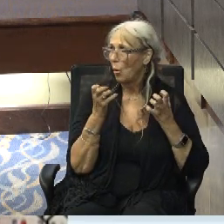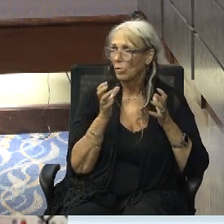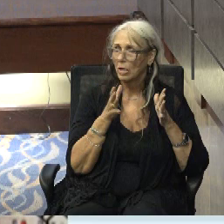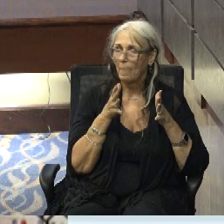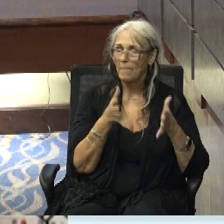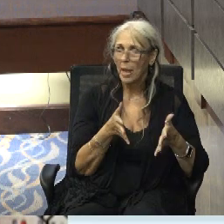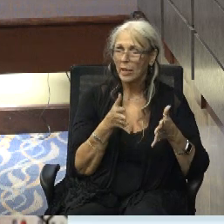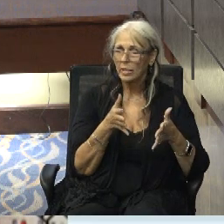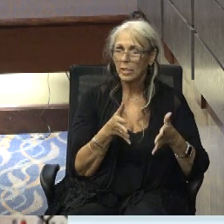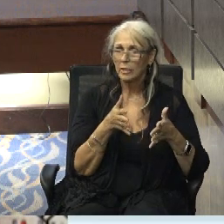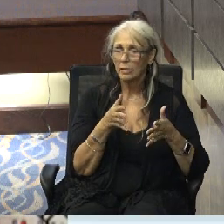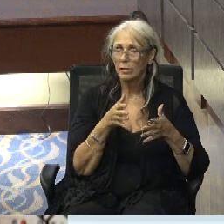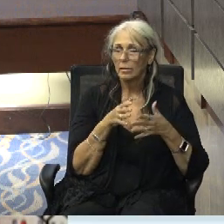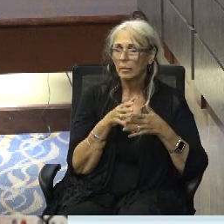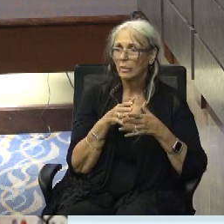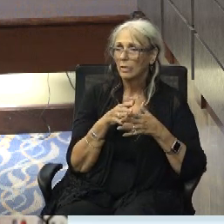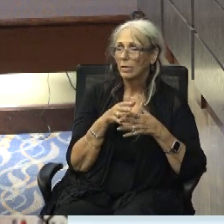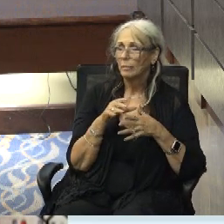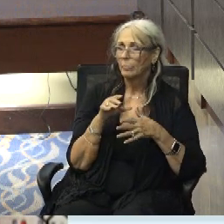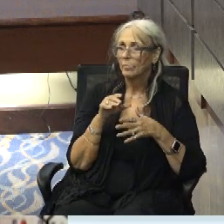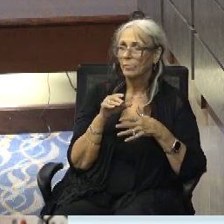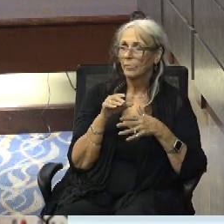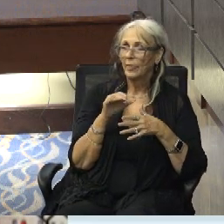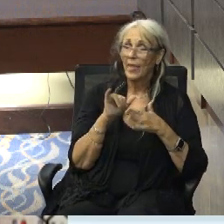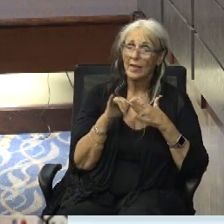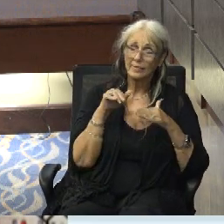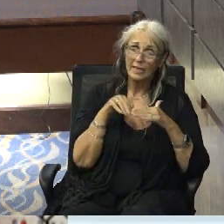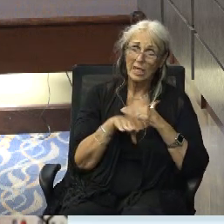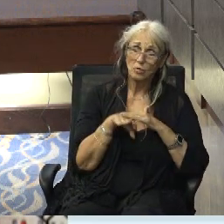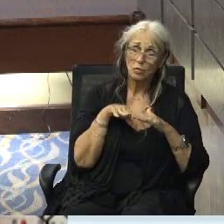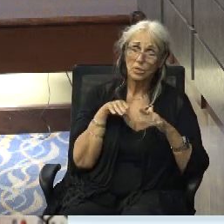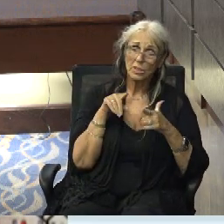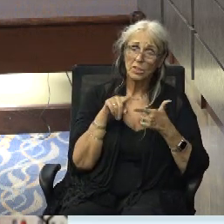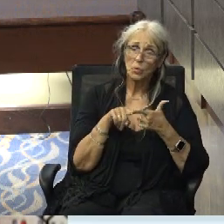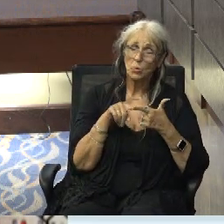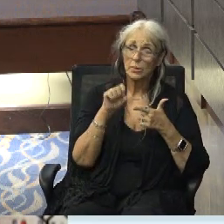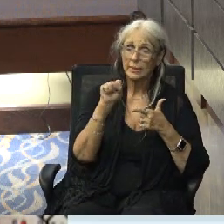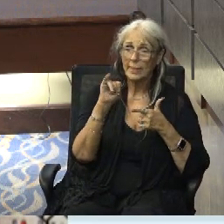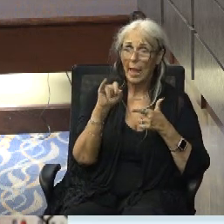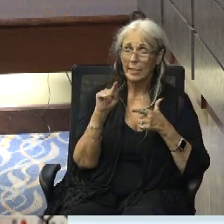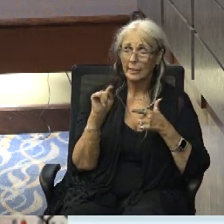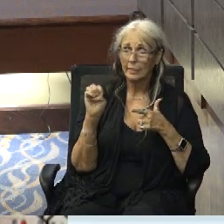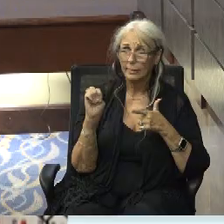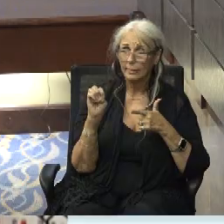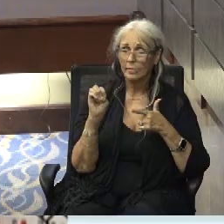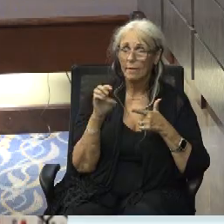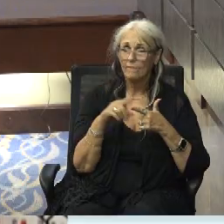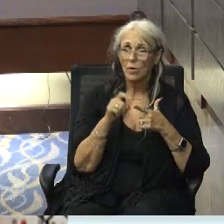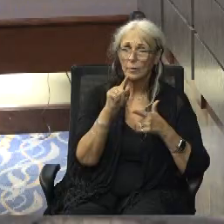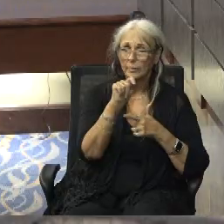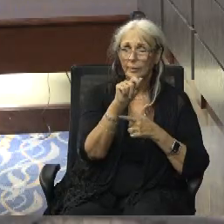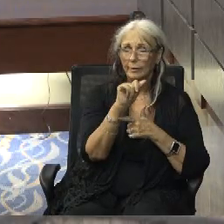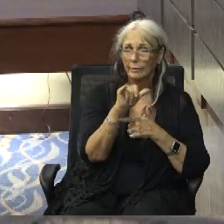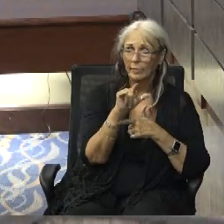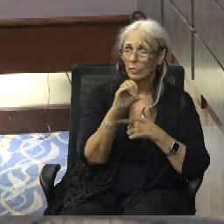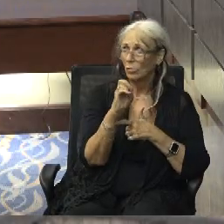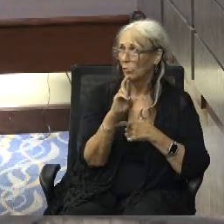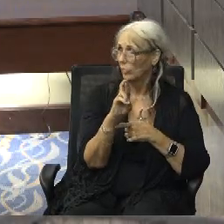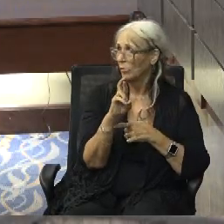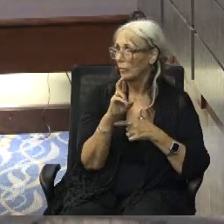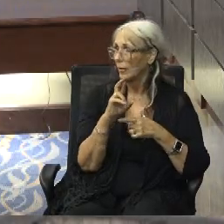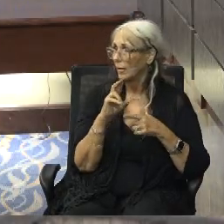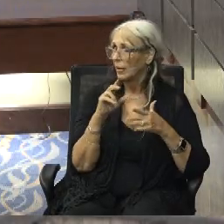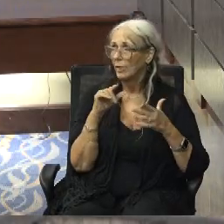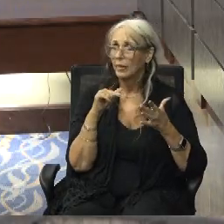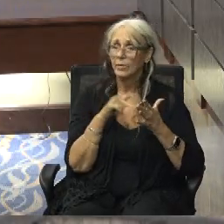abandon Pleasant Street, which is the entrance into the site off of Taylor. This